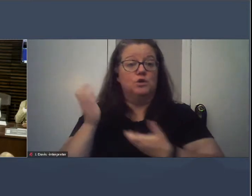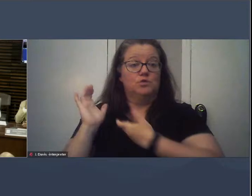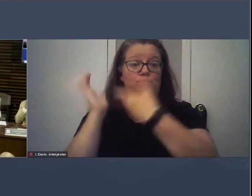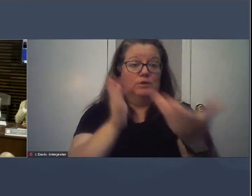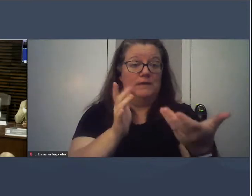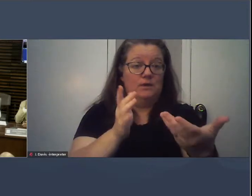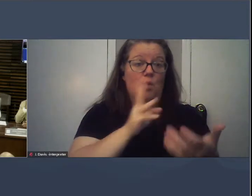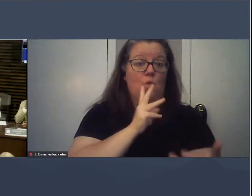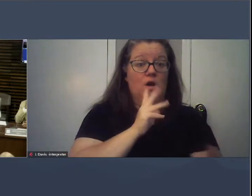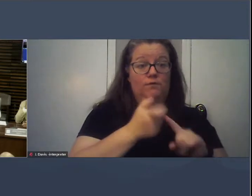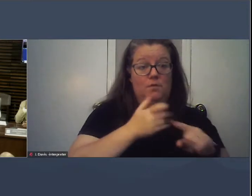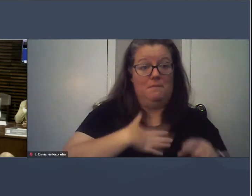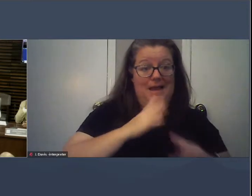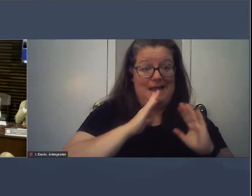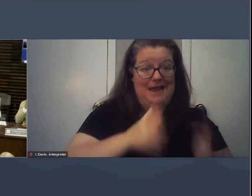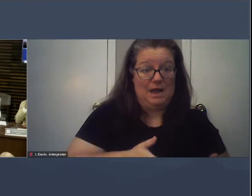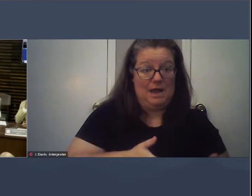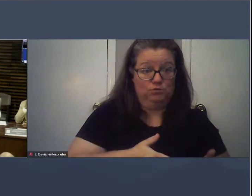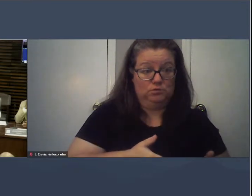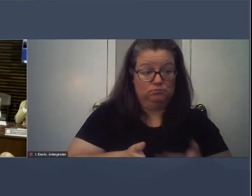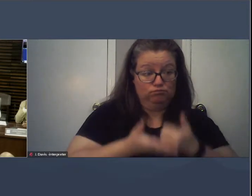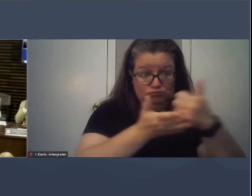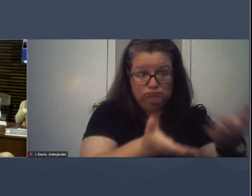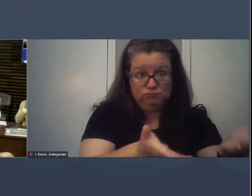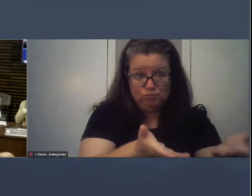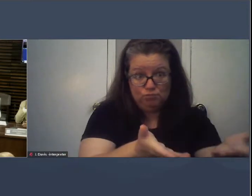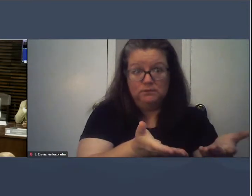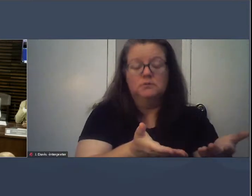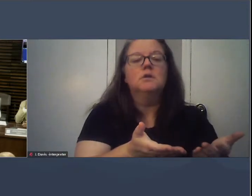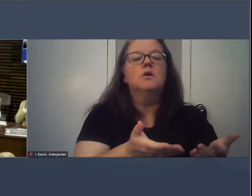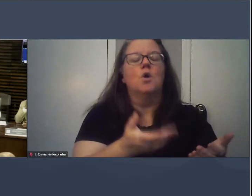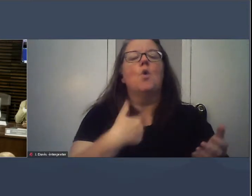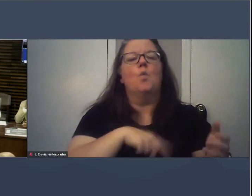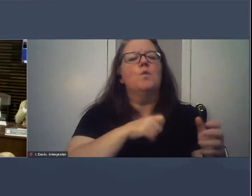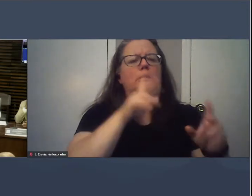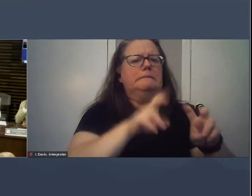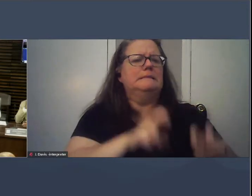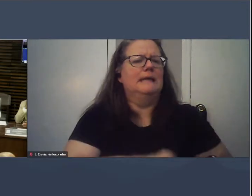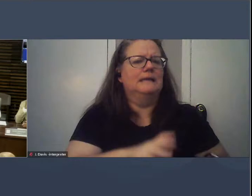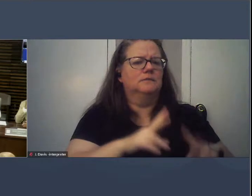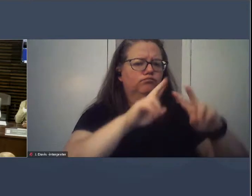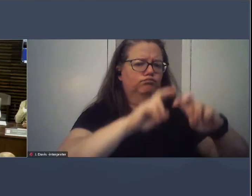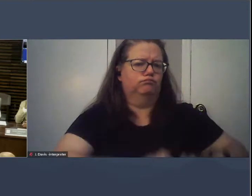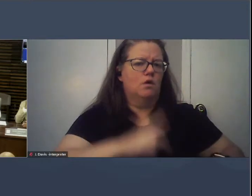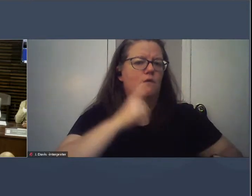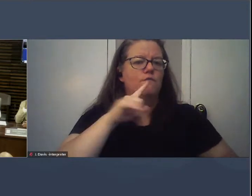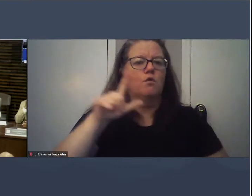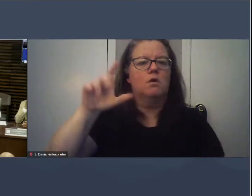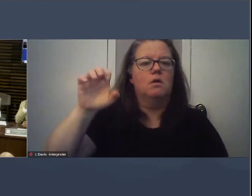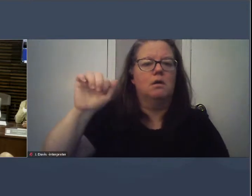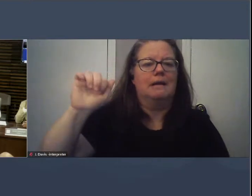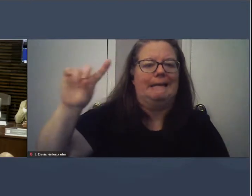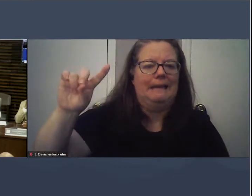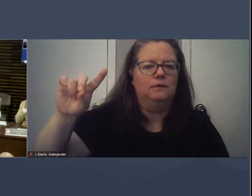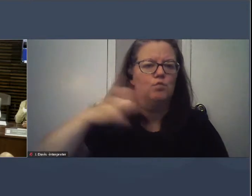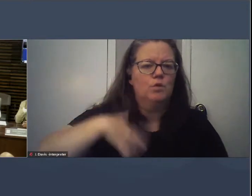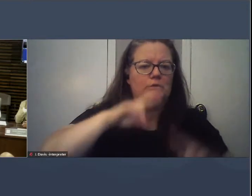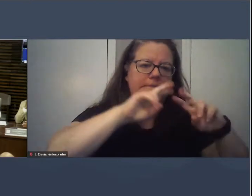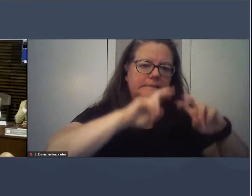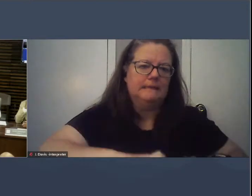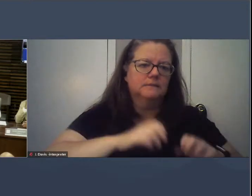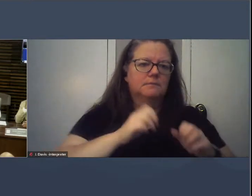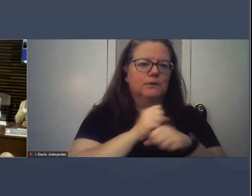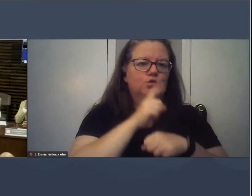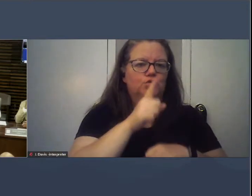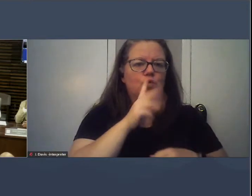say, hey, got it, okay. Yeah, we do. We'll offer free testing to anybody for lead. That's mainly what people want to know about. And we